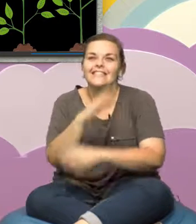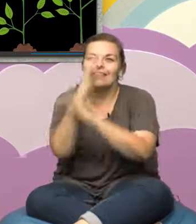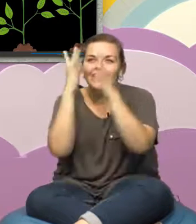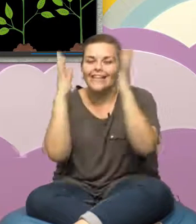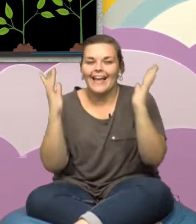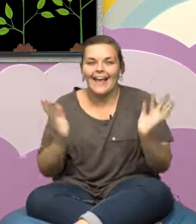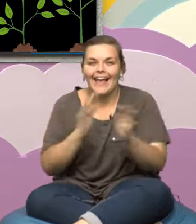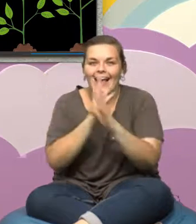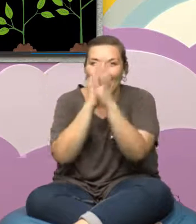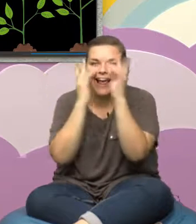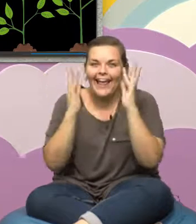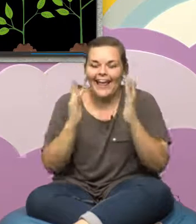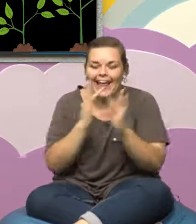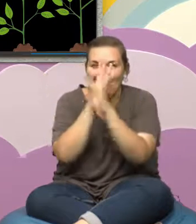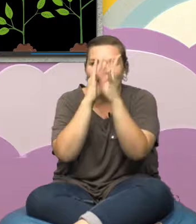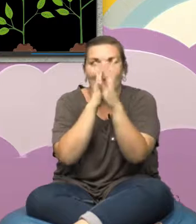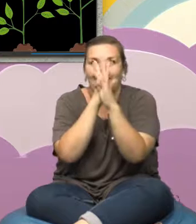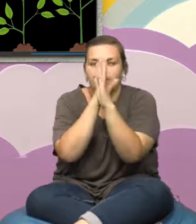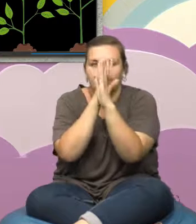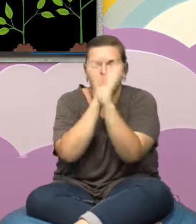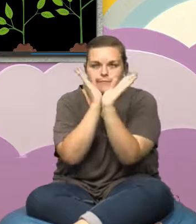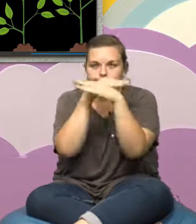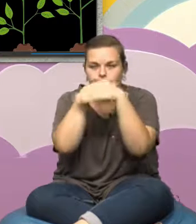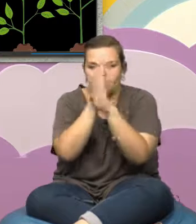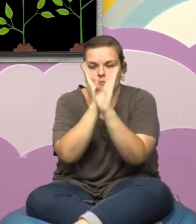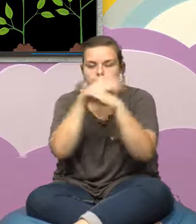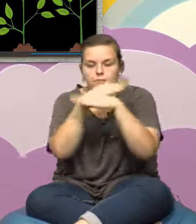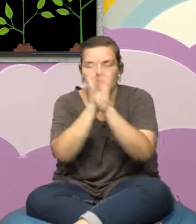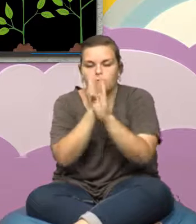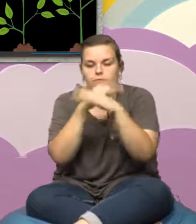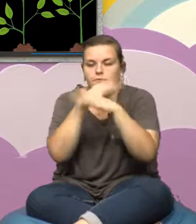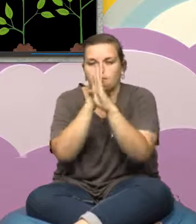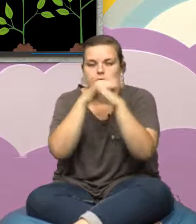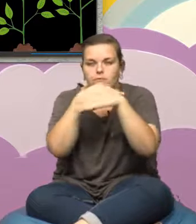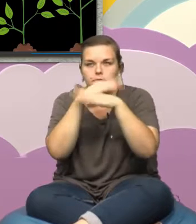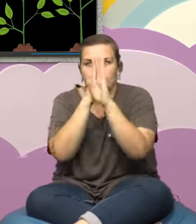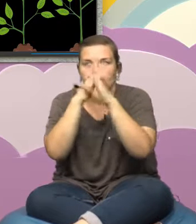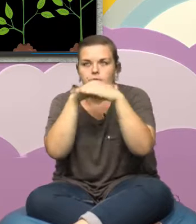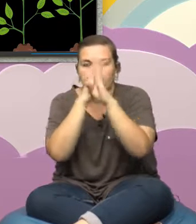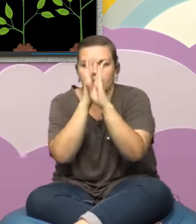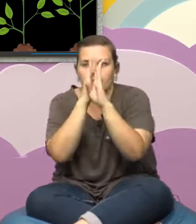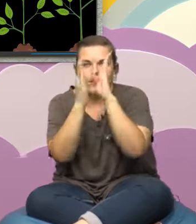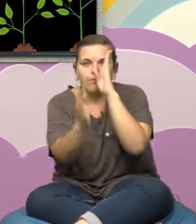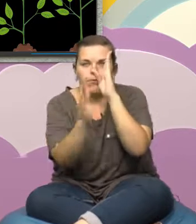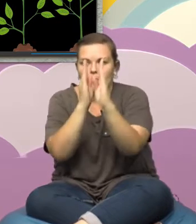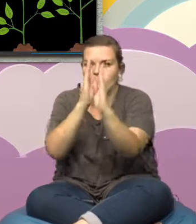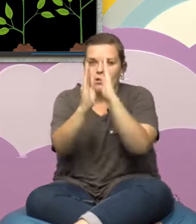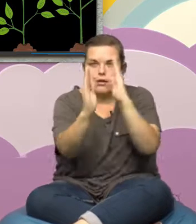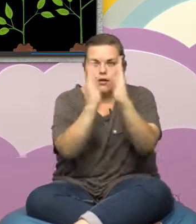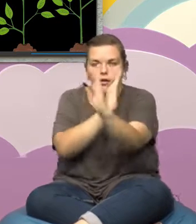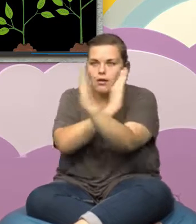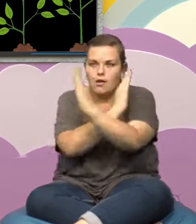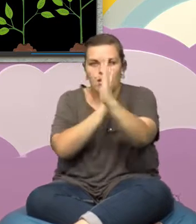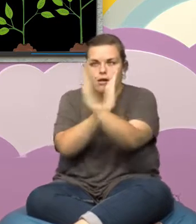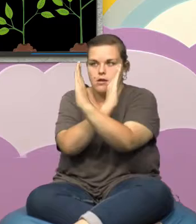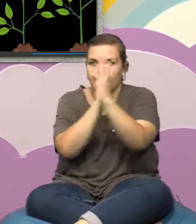of a plant. So from a little baby seed up to a big adult plant. Nah. So you